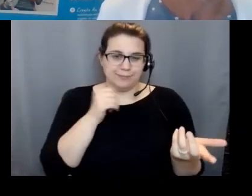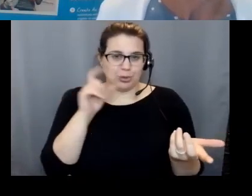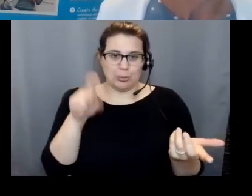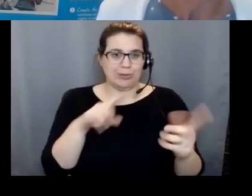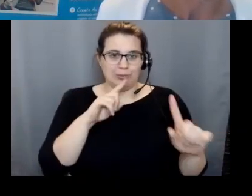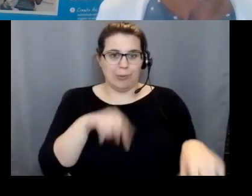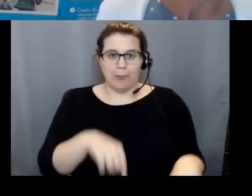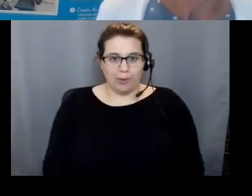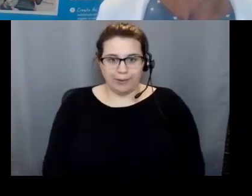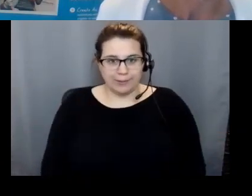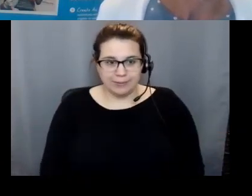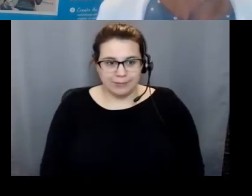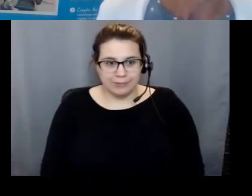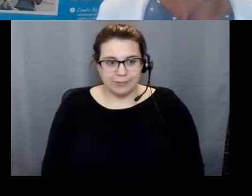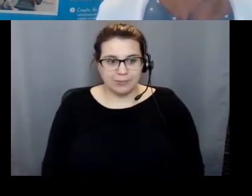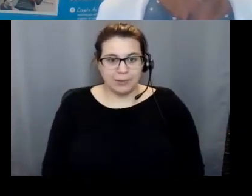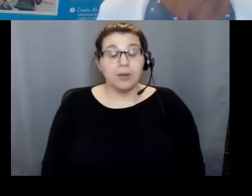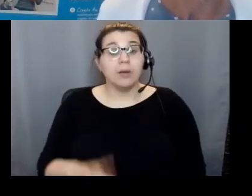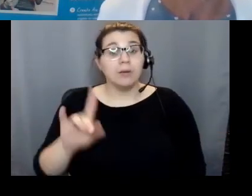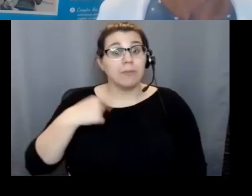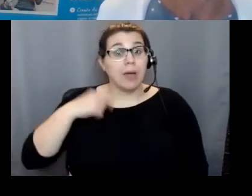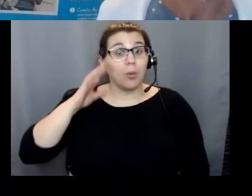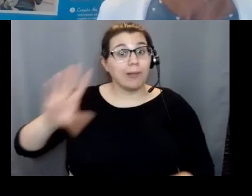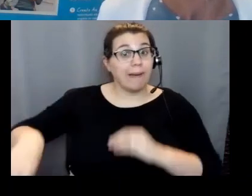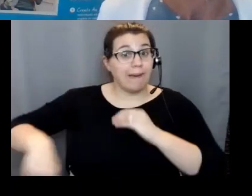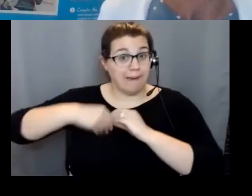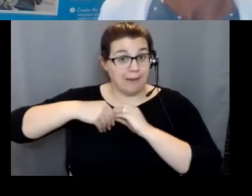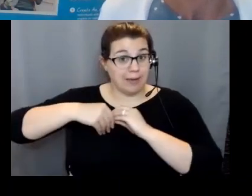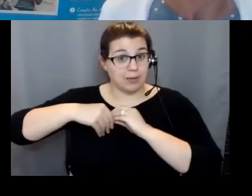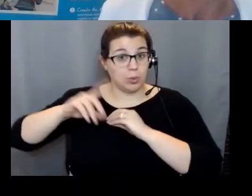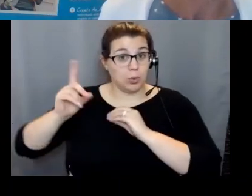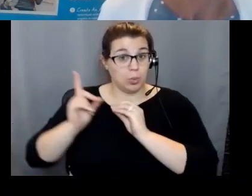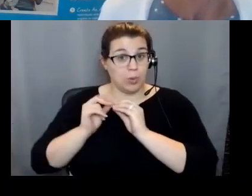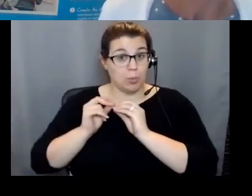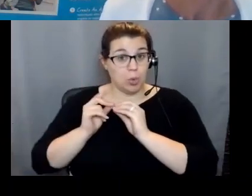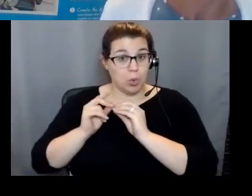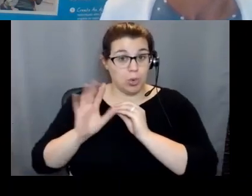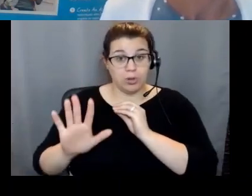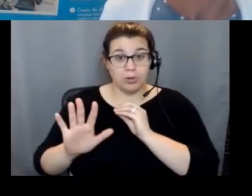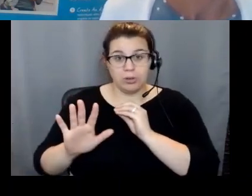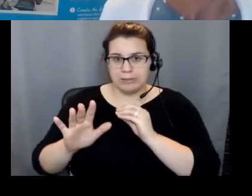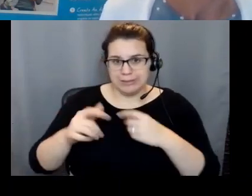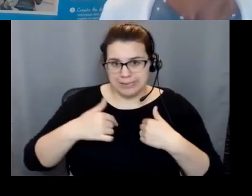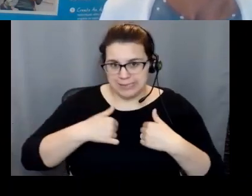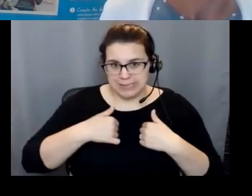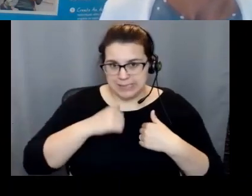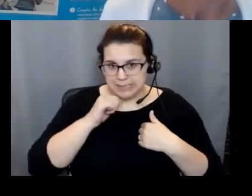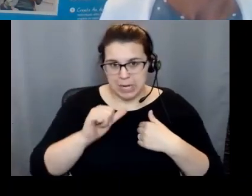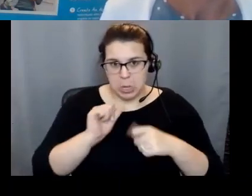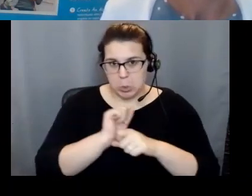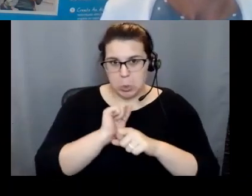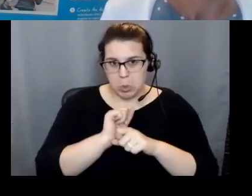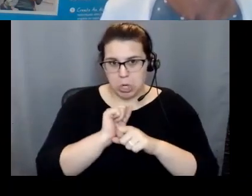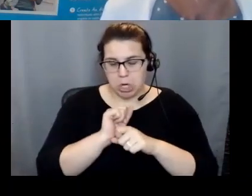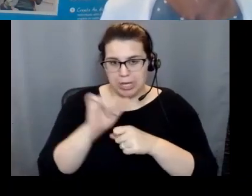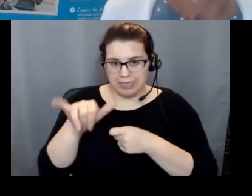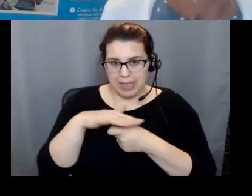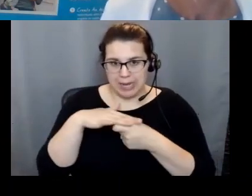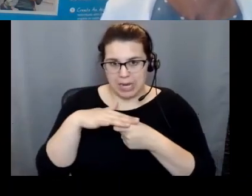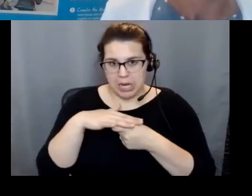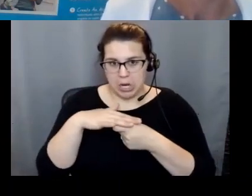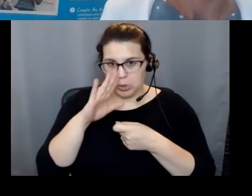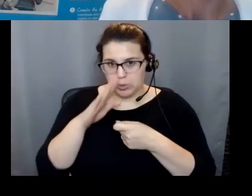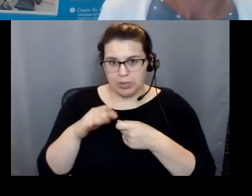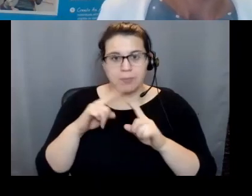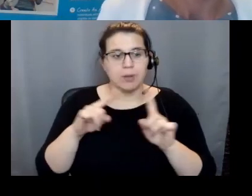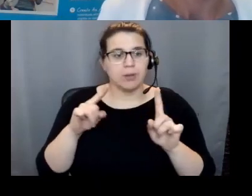reported. The only thing that I'll add is, although I don't work in this space directly, sometimes if you're going